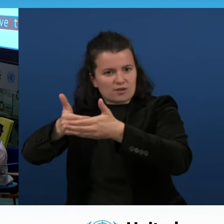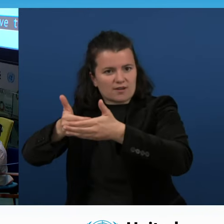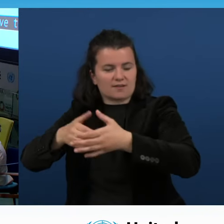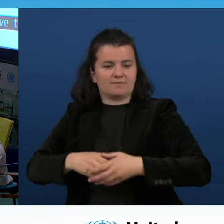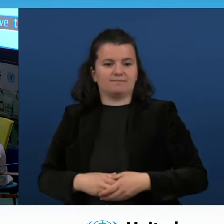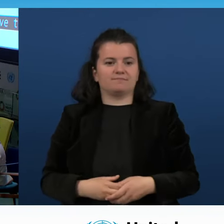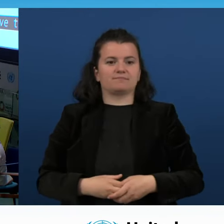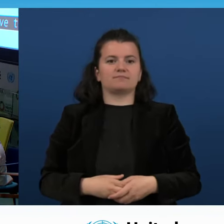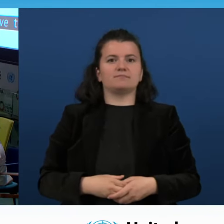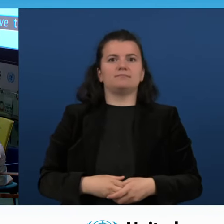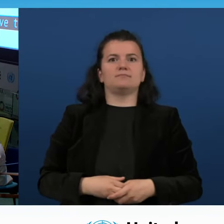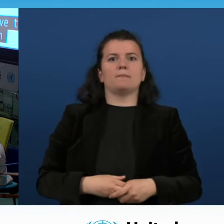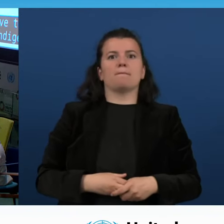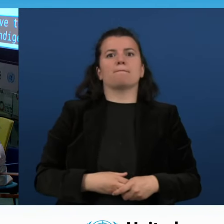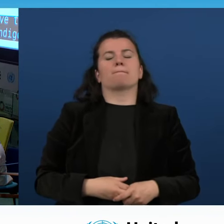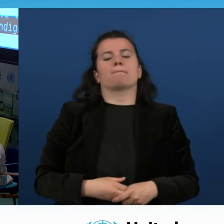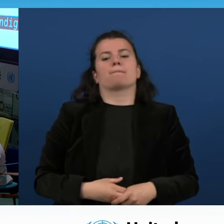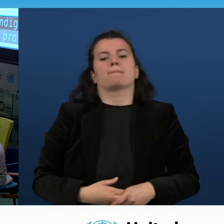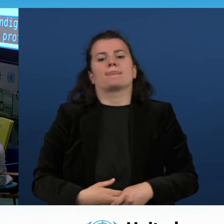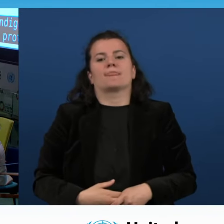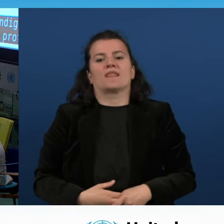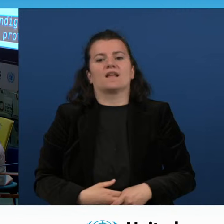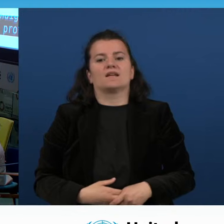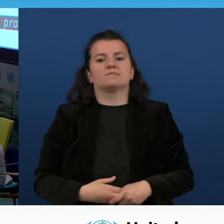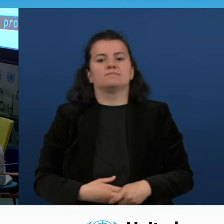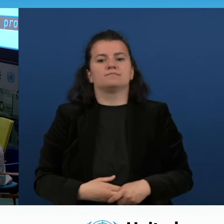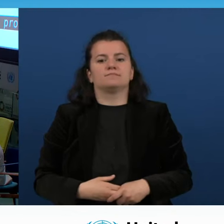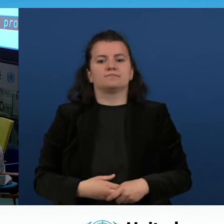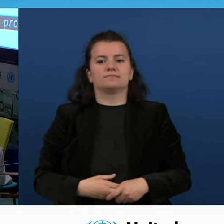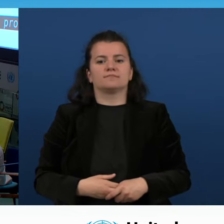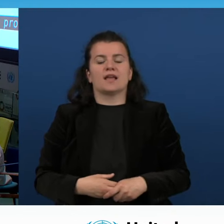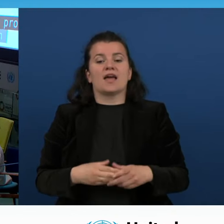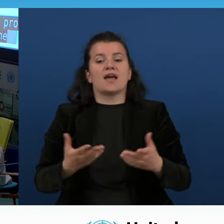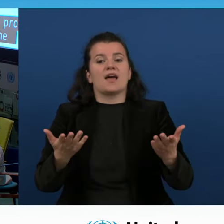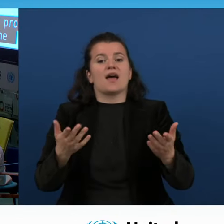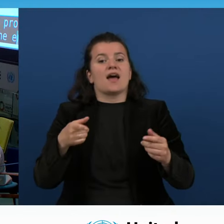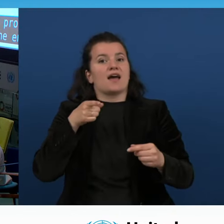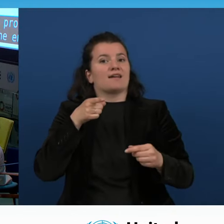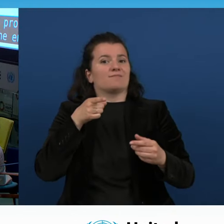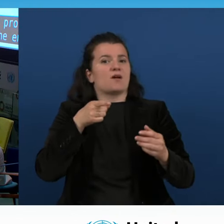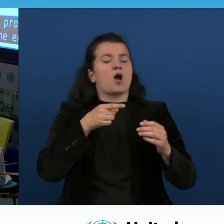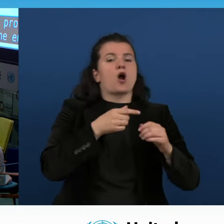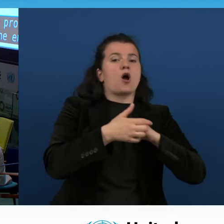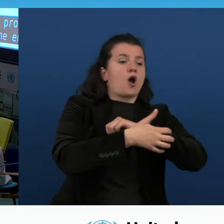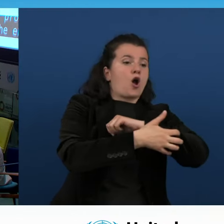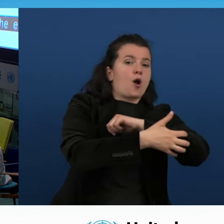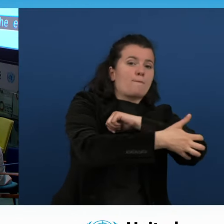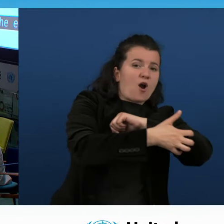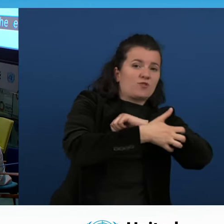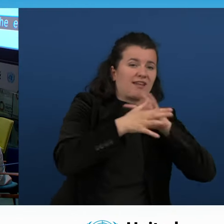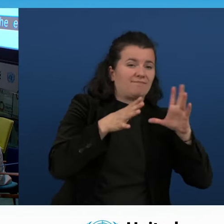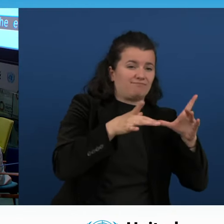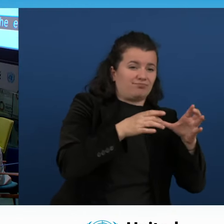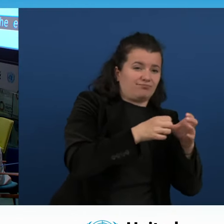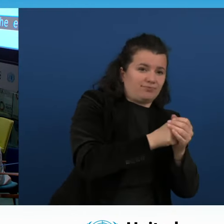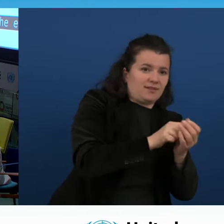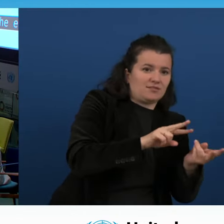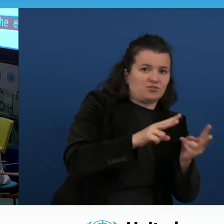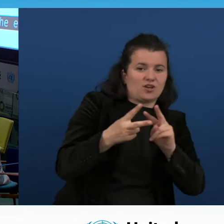We have reached the end of the discussion on progressing from poverty to prosperity, youth as agents of